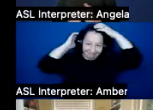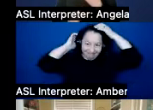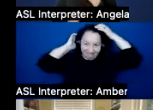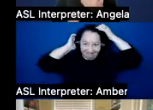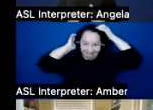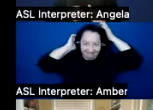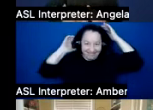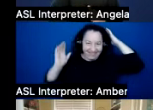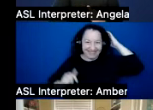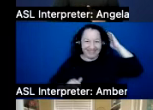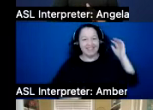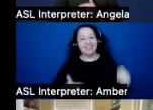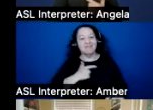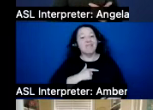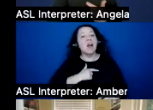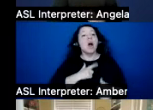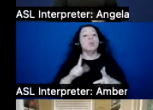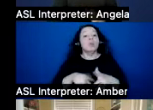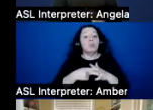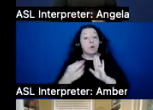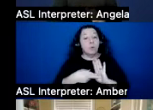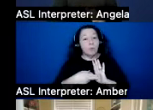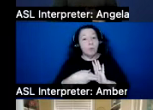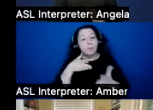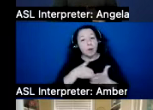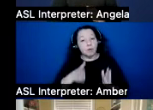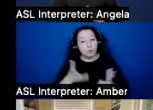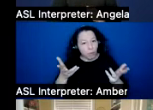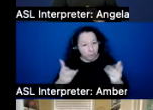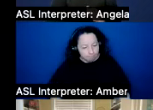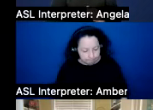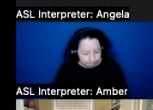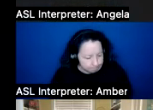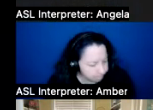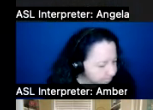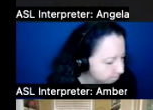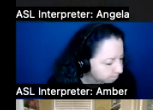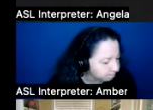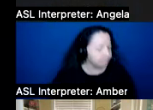All right, so getting into the role of the prosecutor, next slide, please.